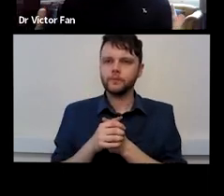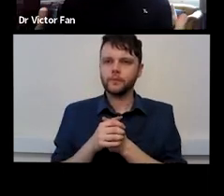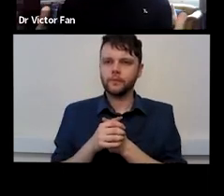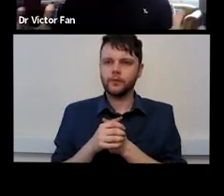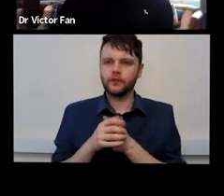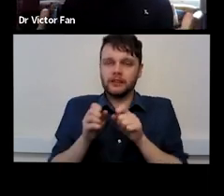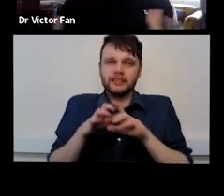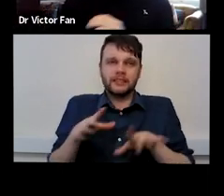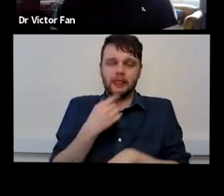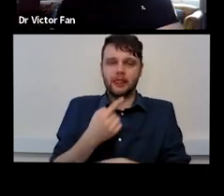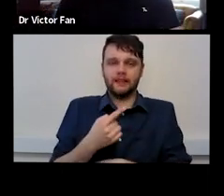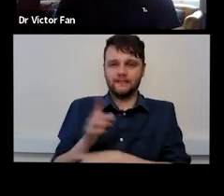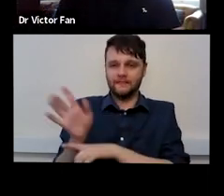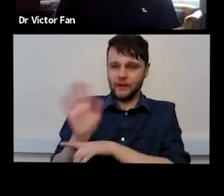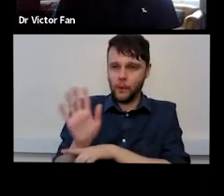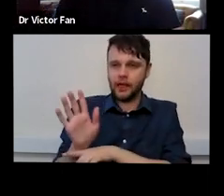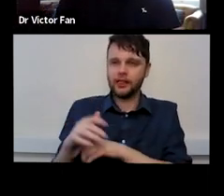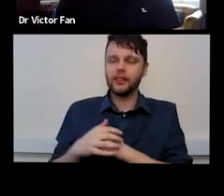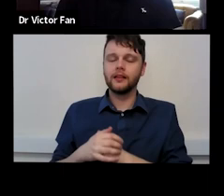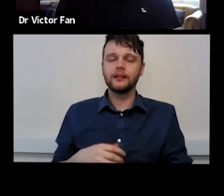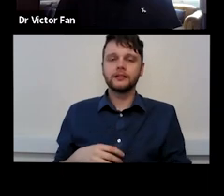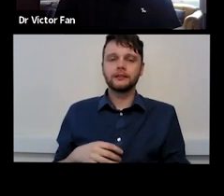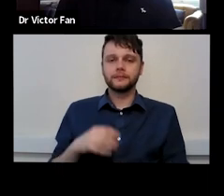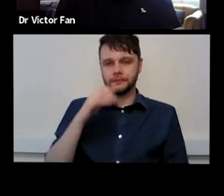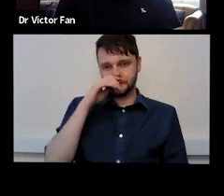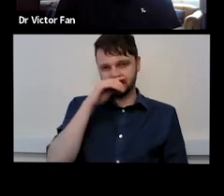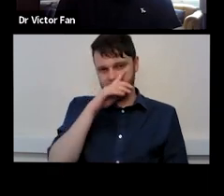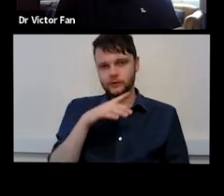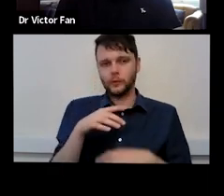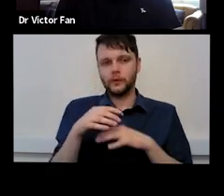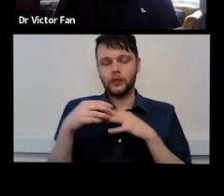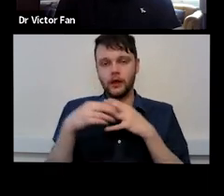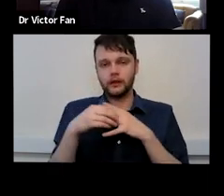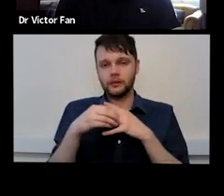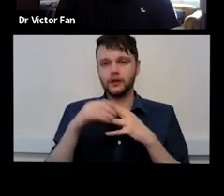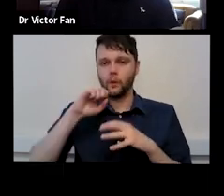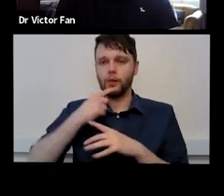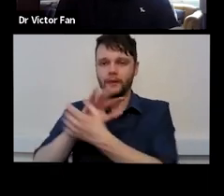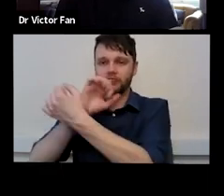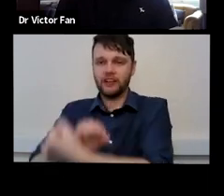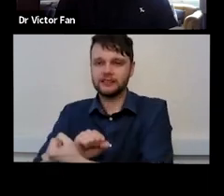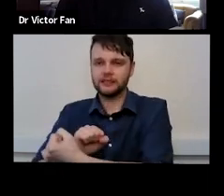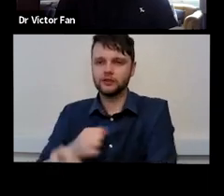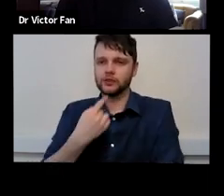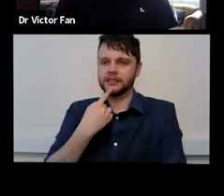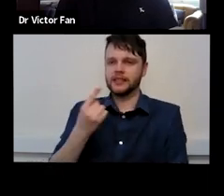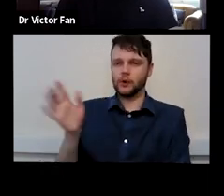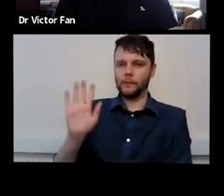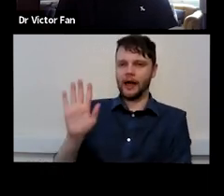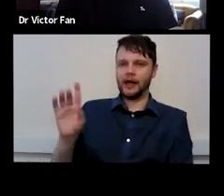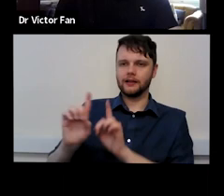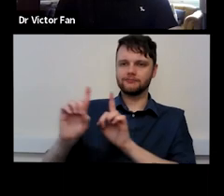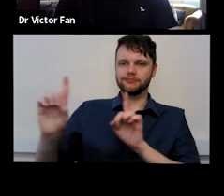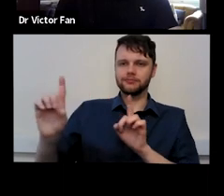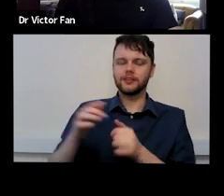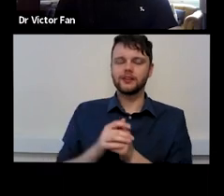saying farewell to each other when the husband is about to be arrested. And so you can see that